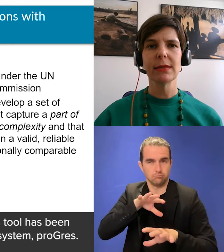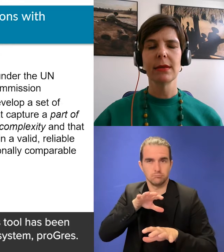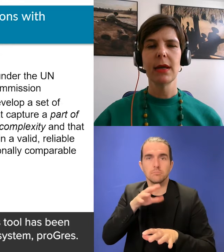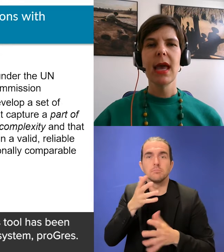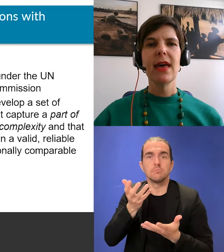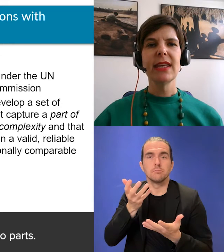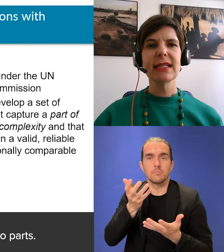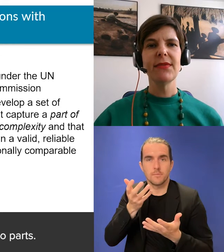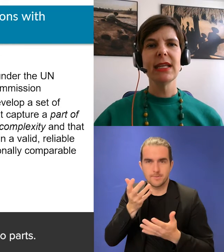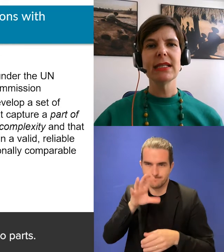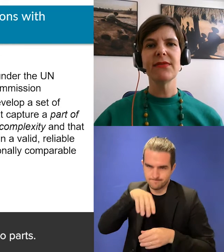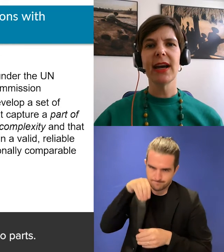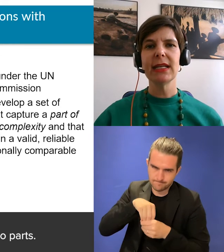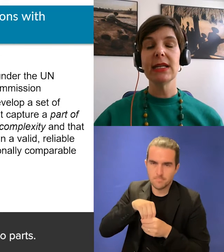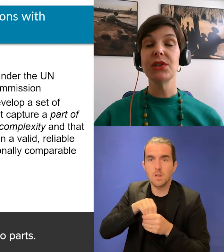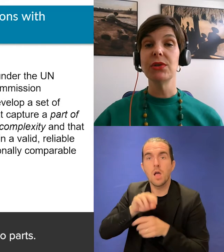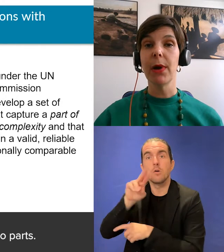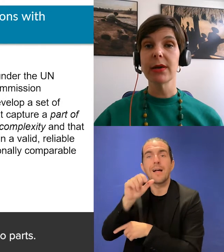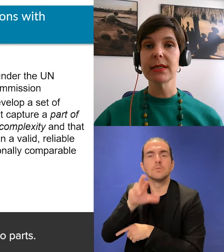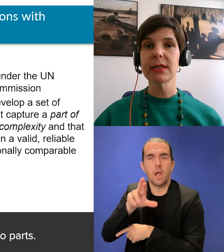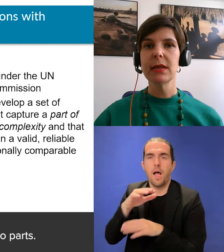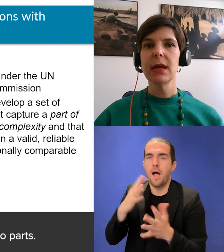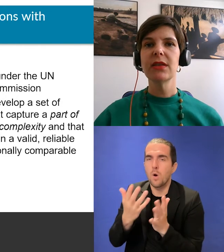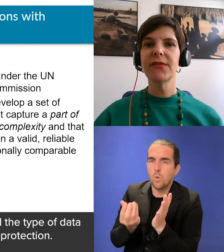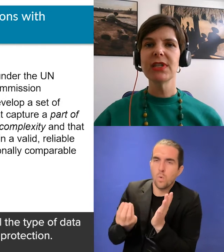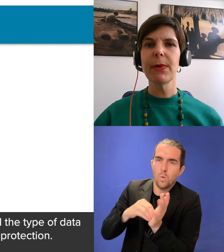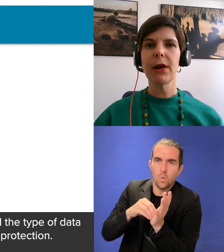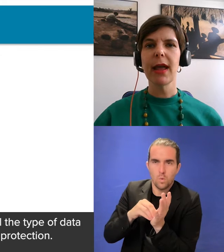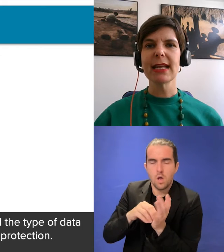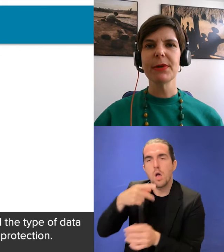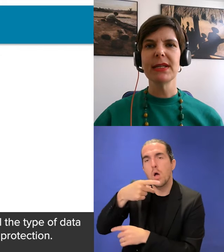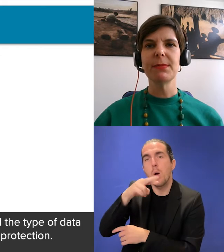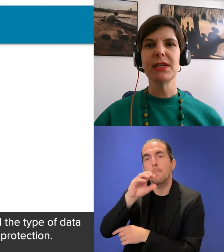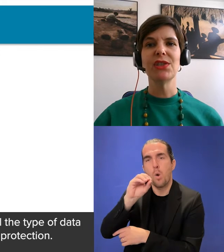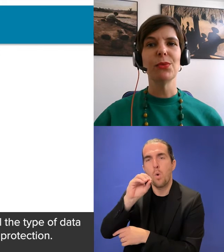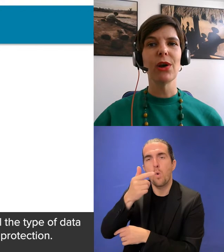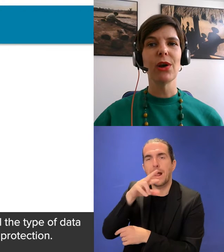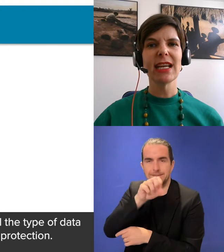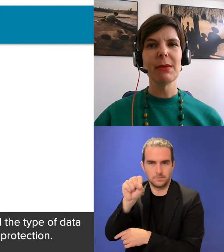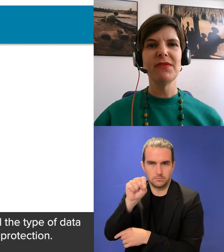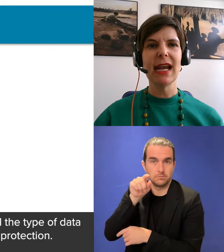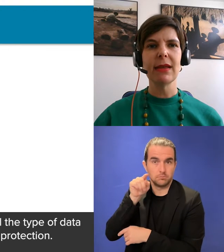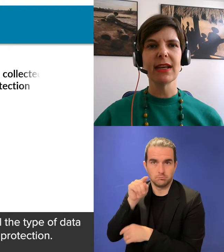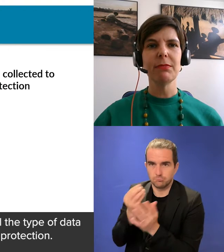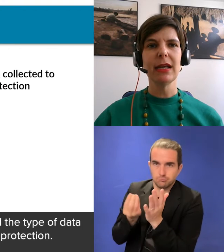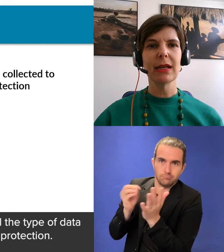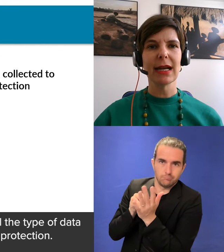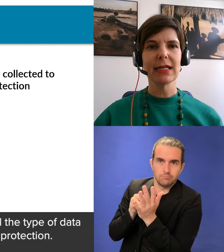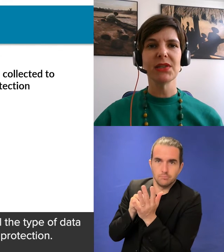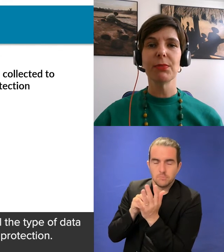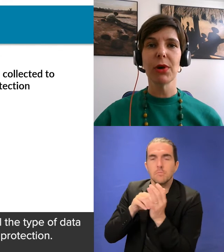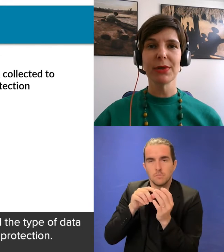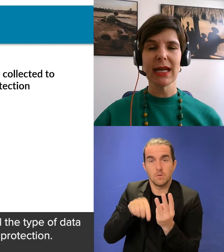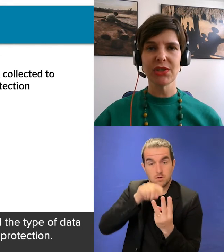Progress. The activity is divided into 2 parts. The first part asks participants to recall the type of data that can